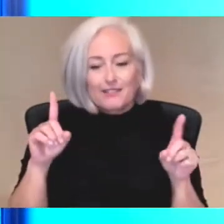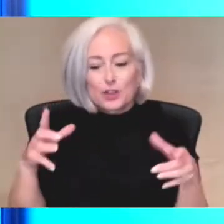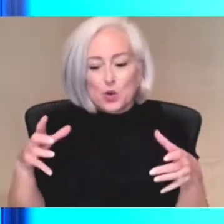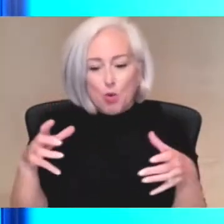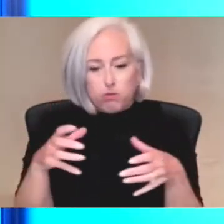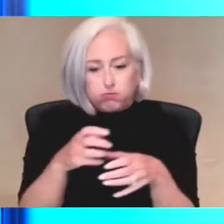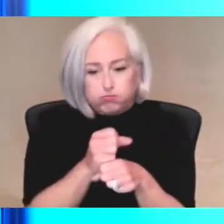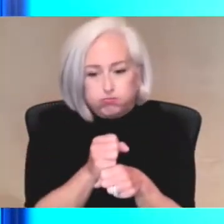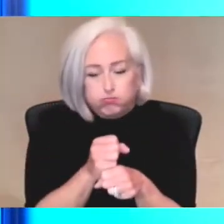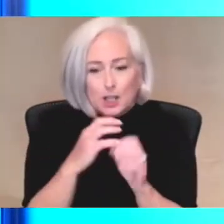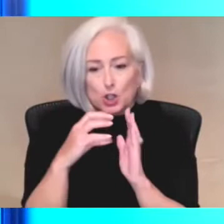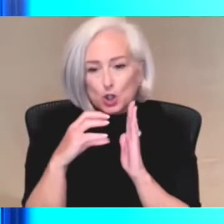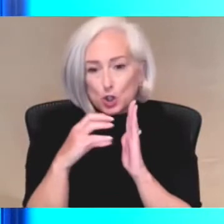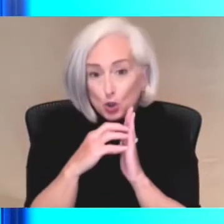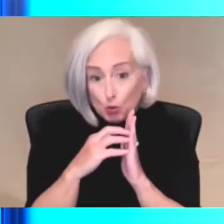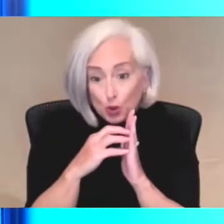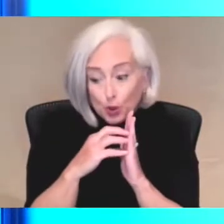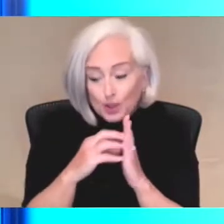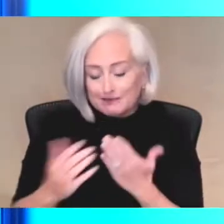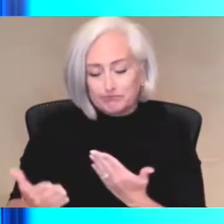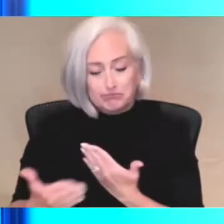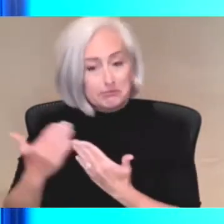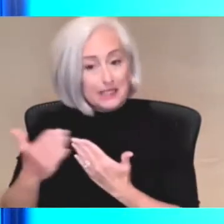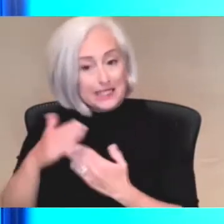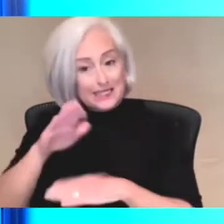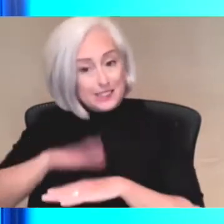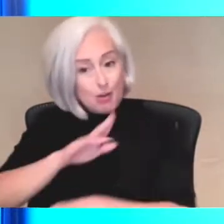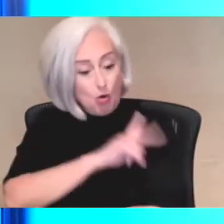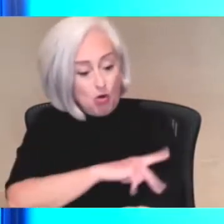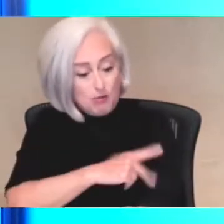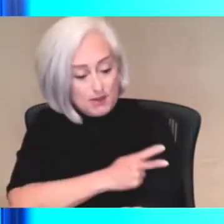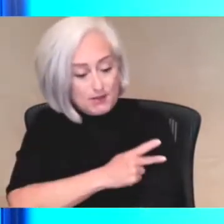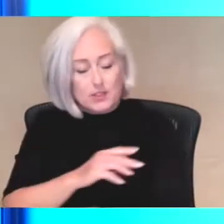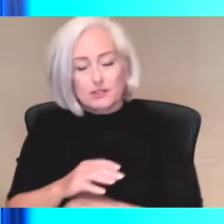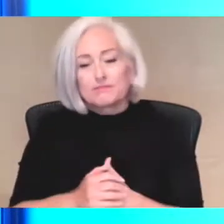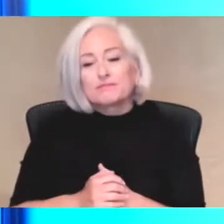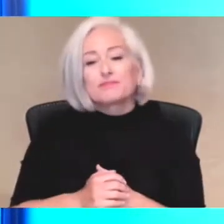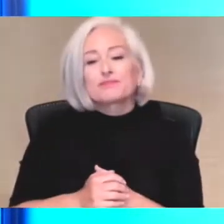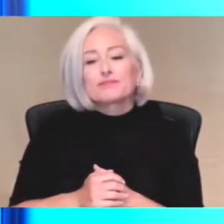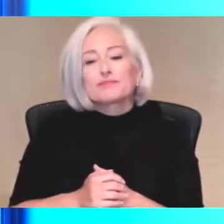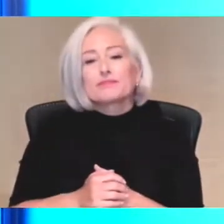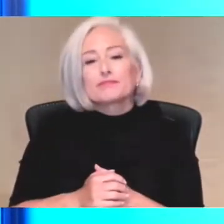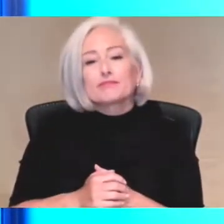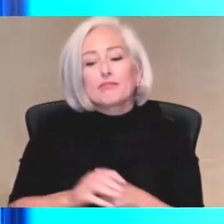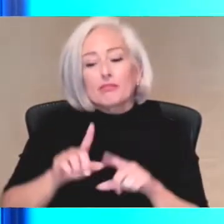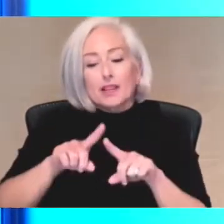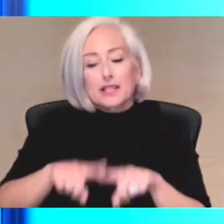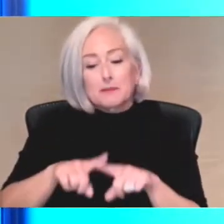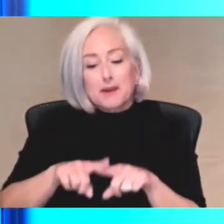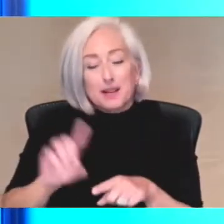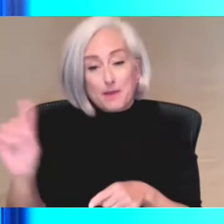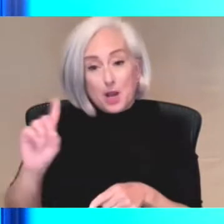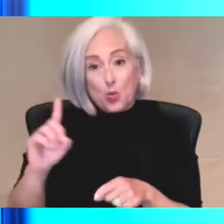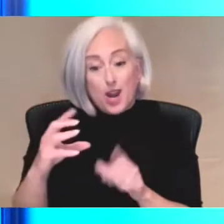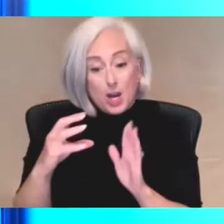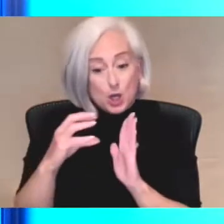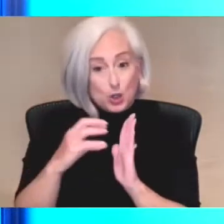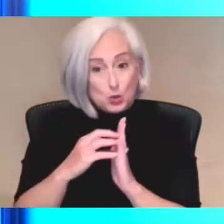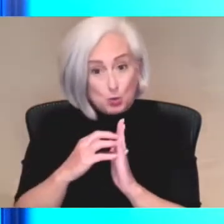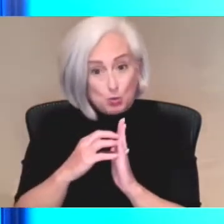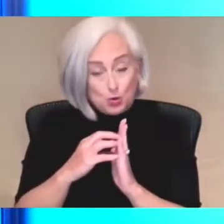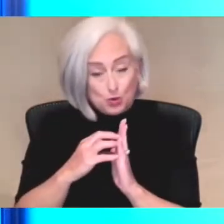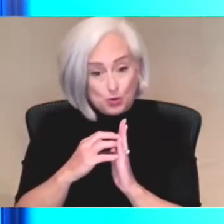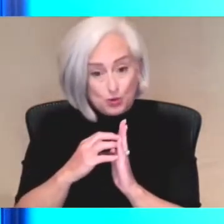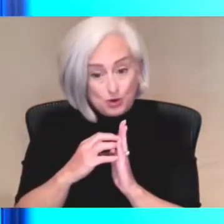on the patient. And depending on the location of the tumor, the